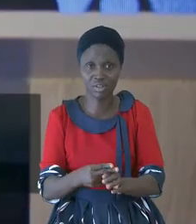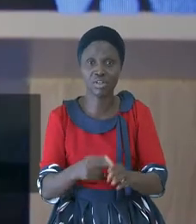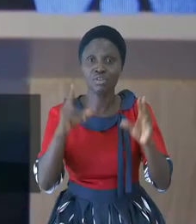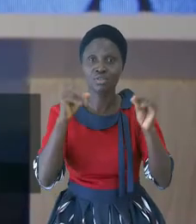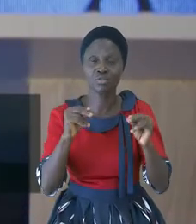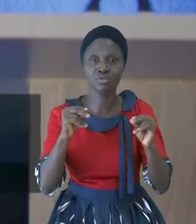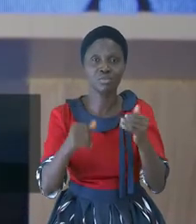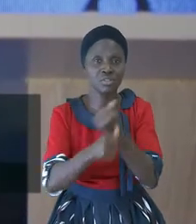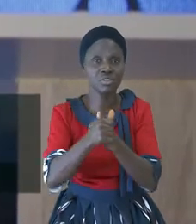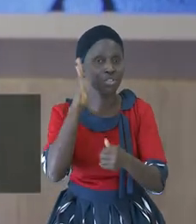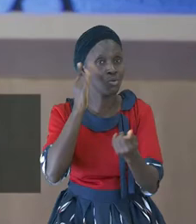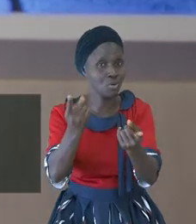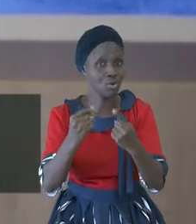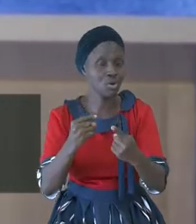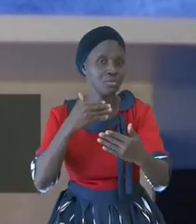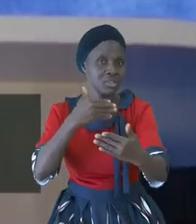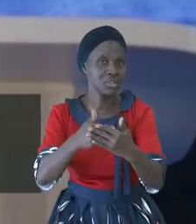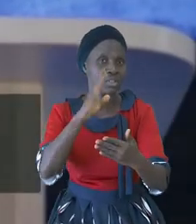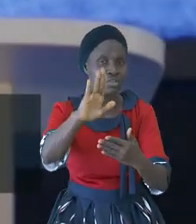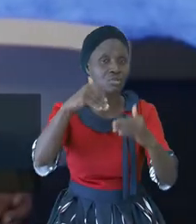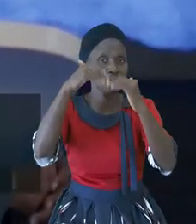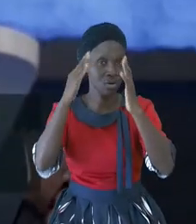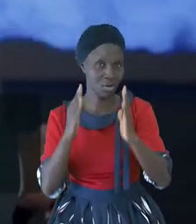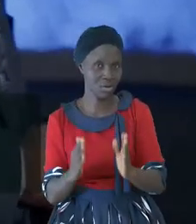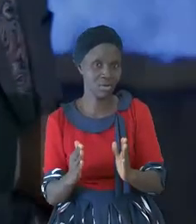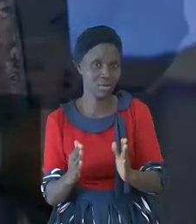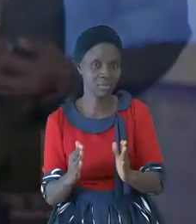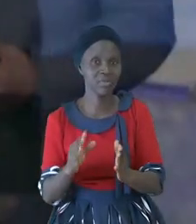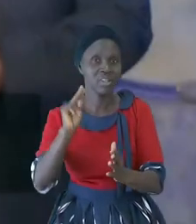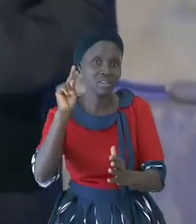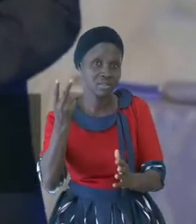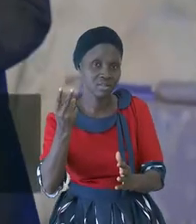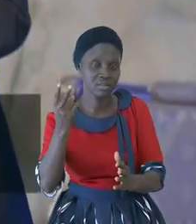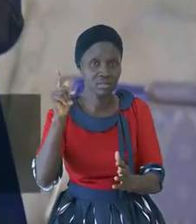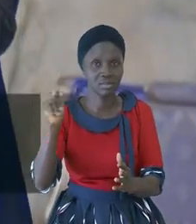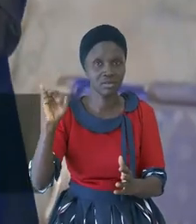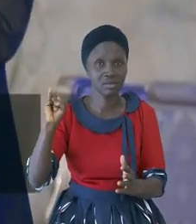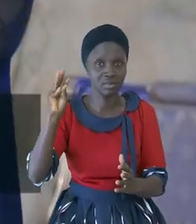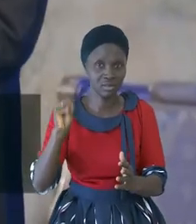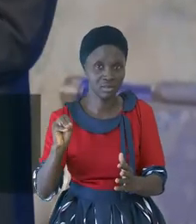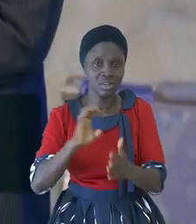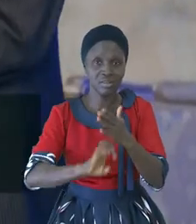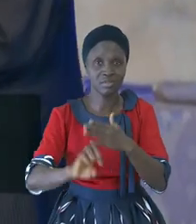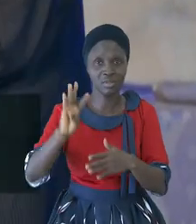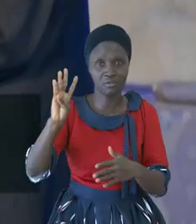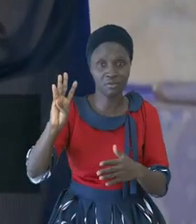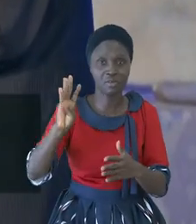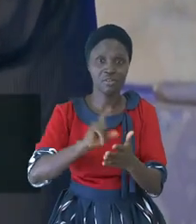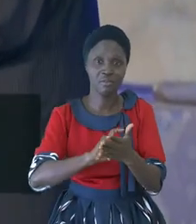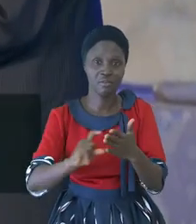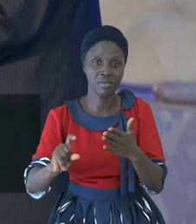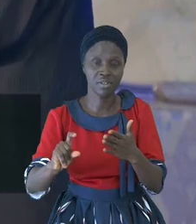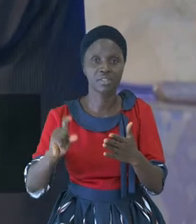dwelling. Look at 2 Timothy chapter 4, and I'm reading from verse 18. 2 Timothy chapter 4,